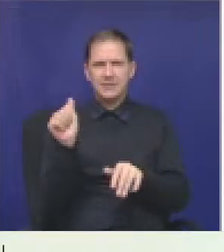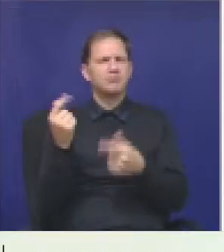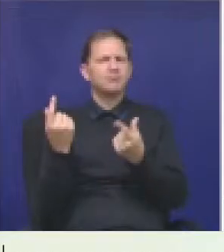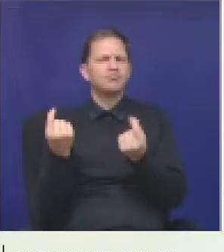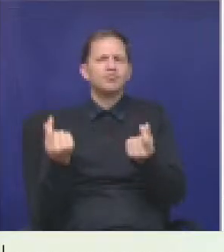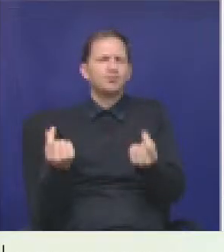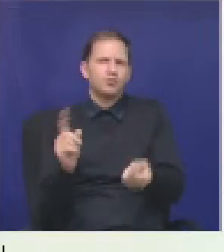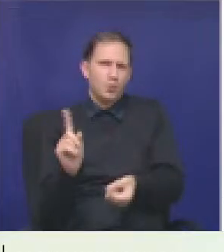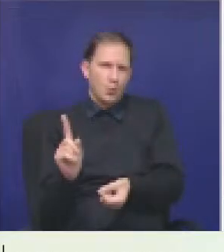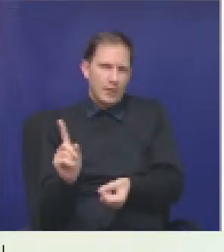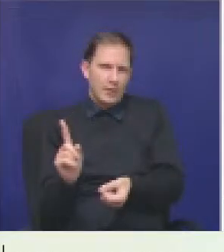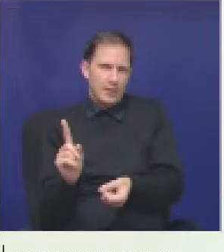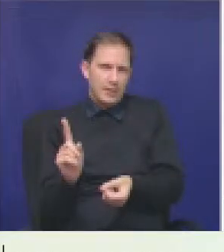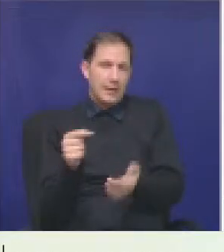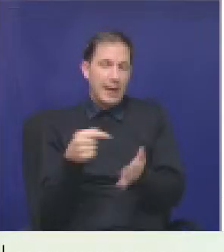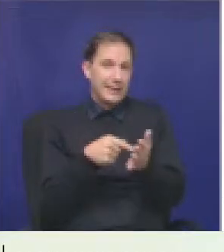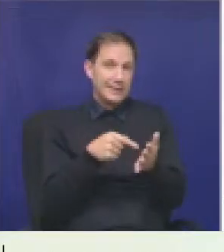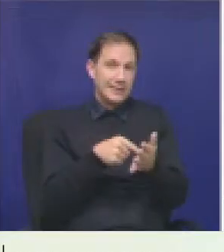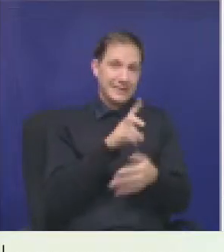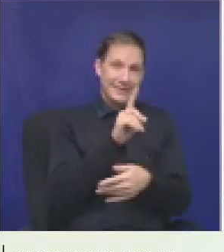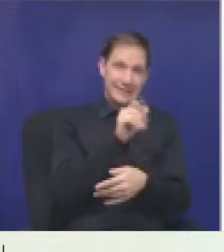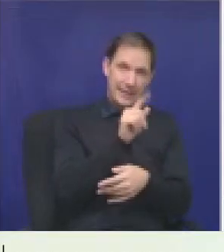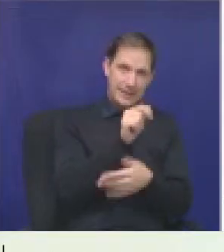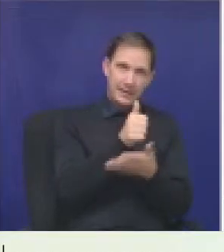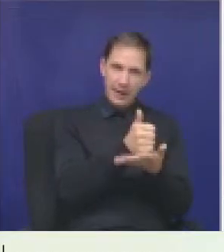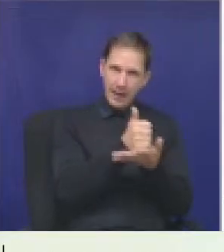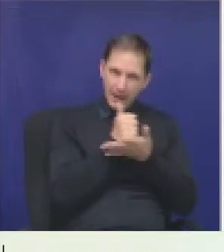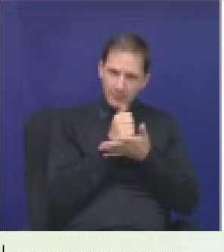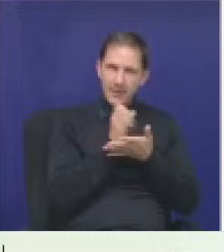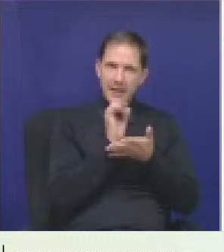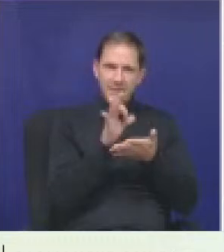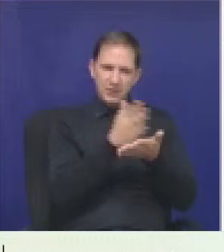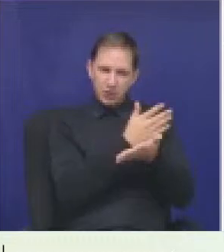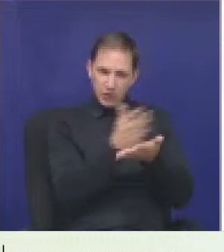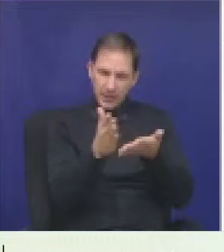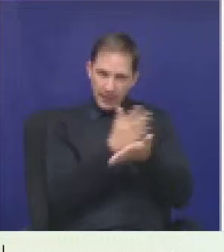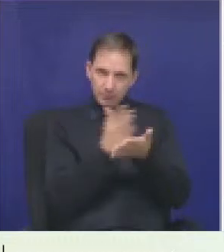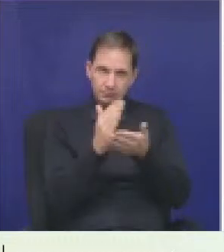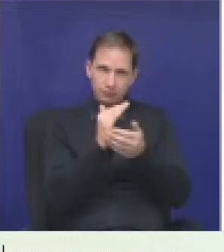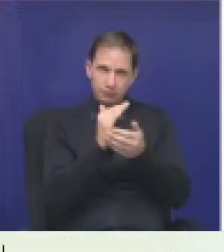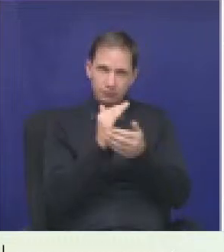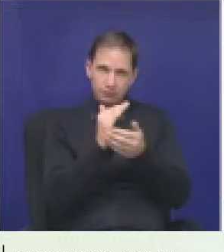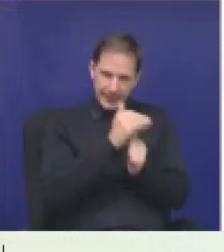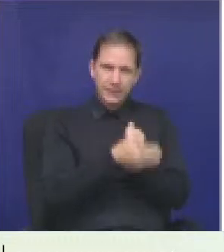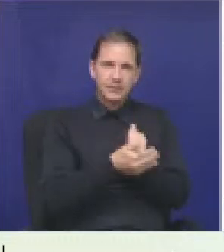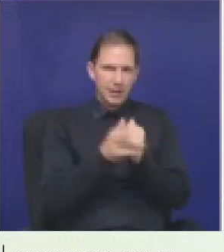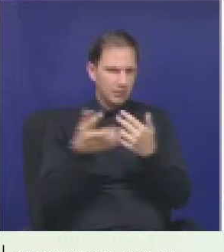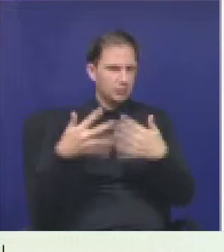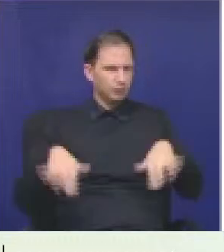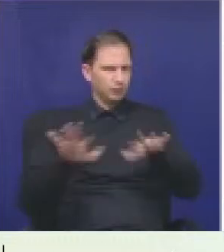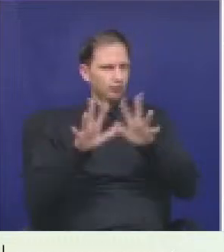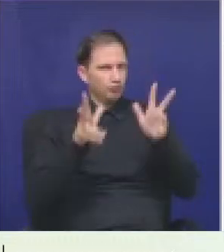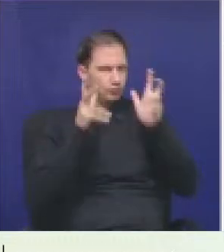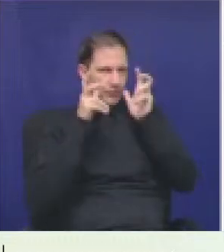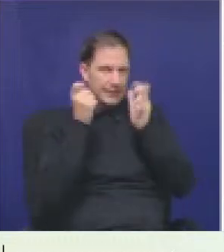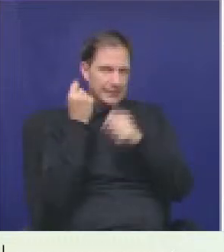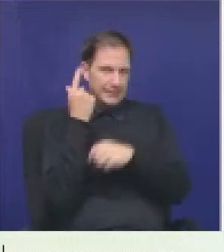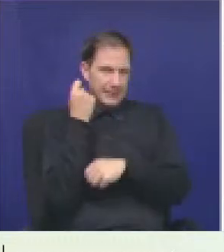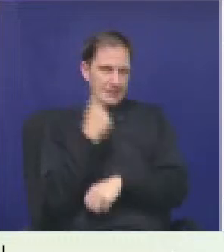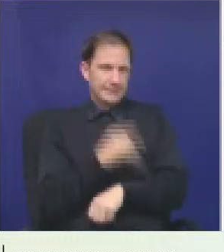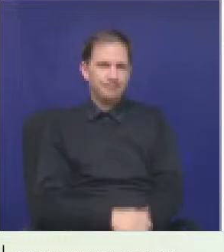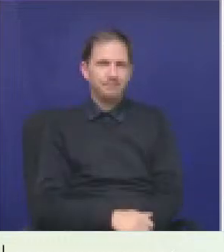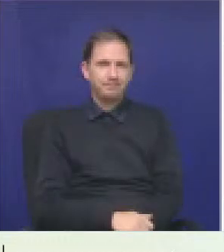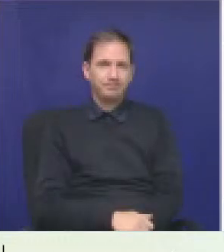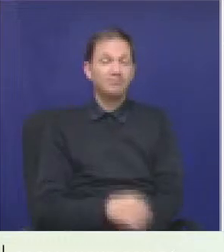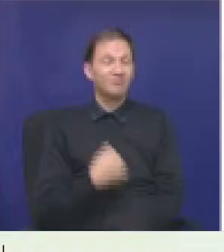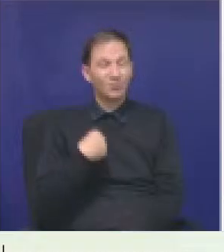that data is only powerful when it is shared, protected, and understood. We are also mindful of the devastating floods